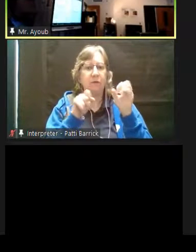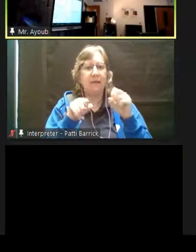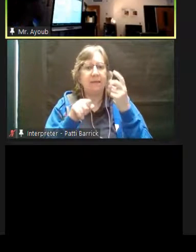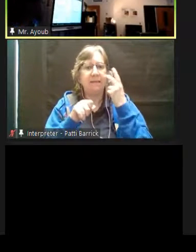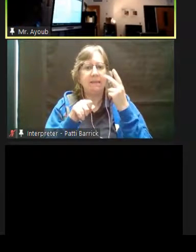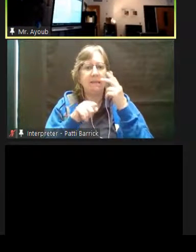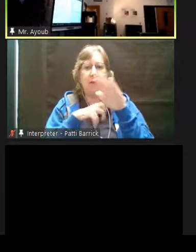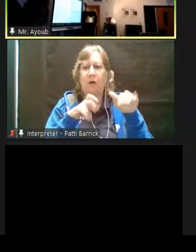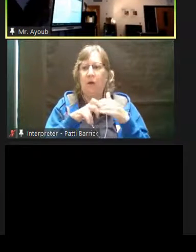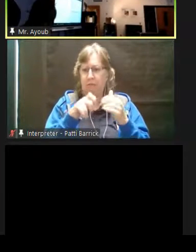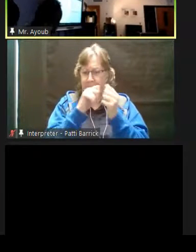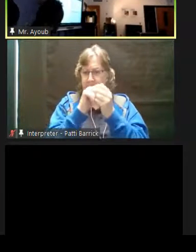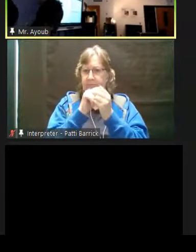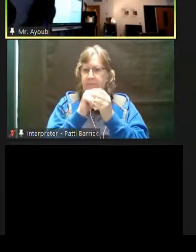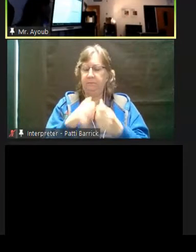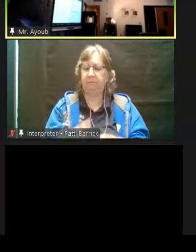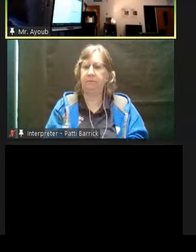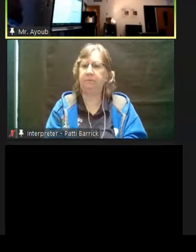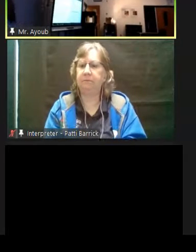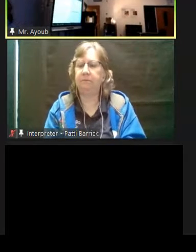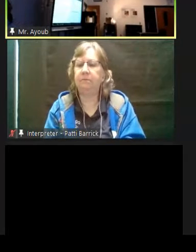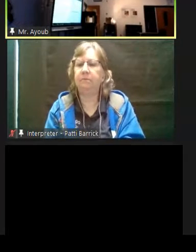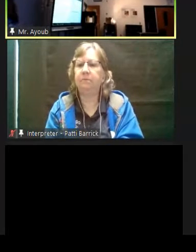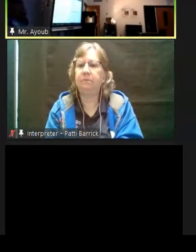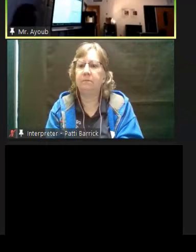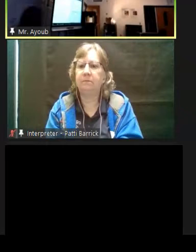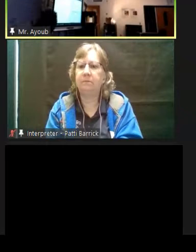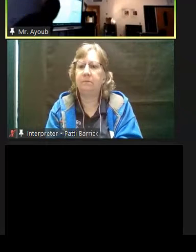guys. There you go. Yes.